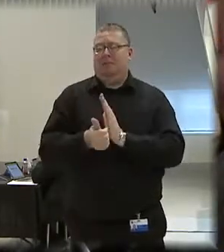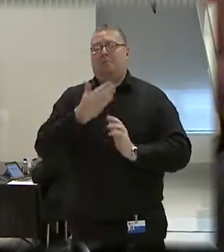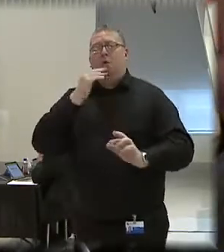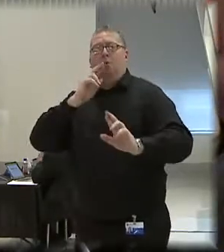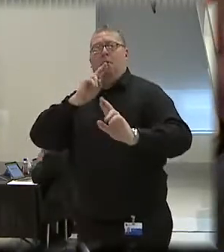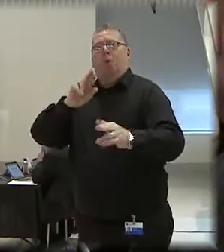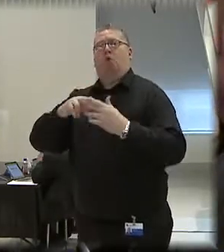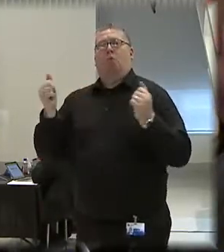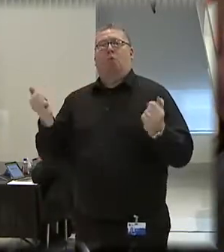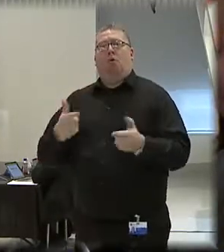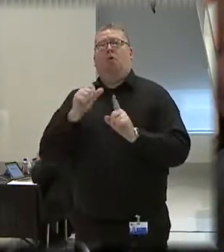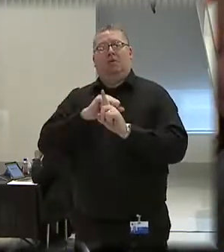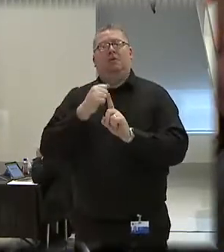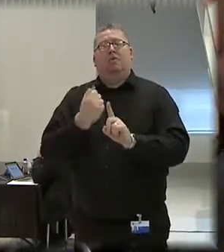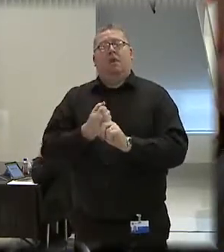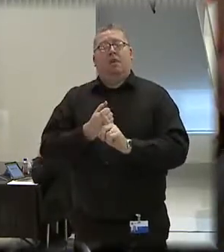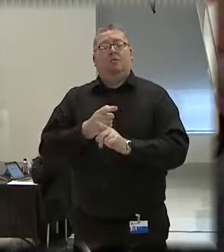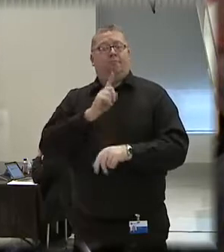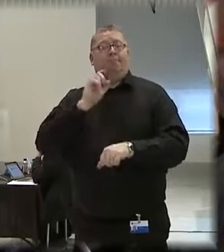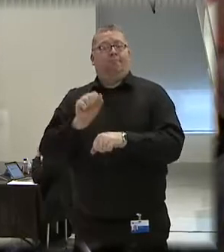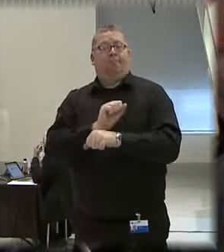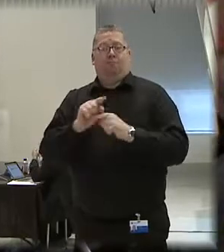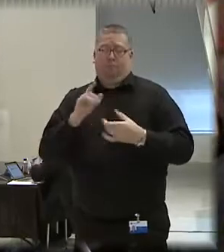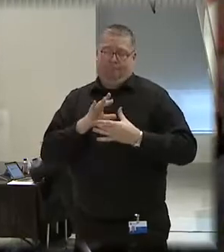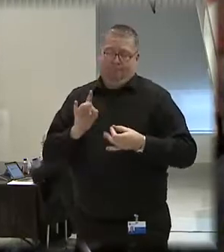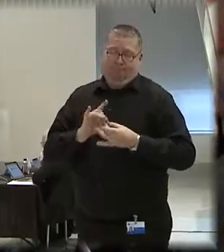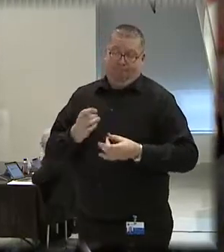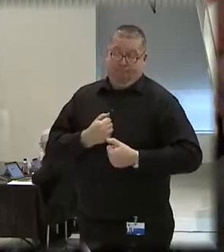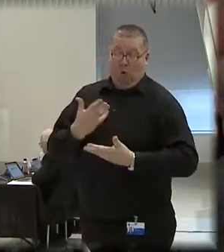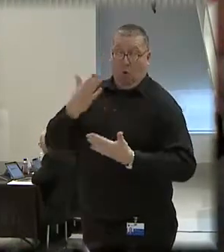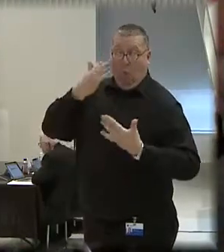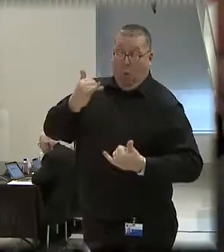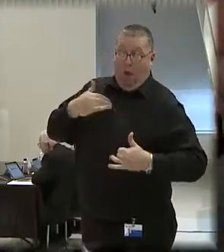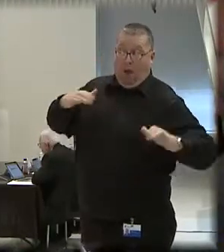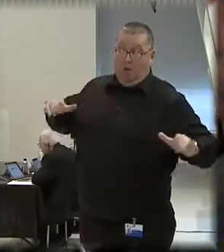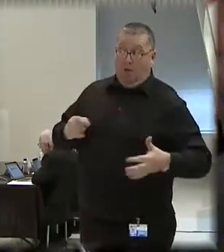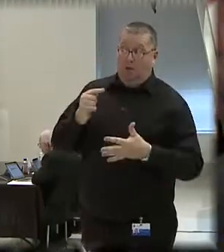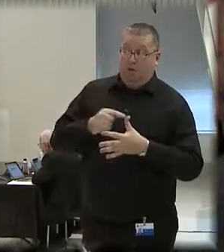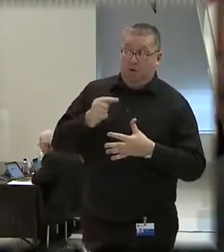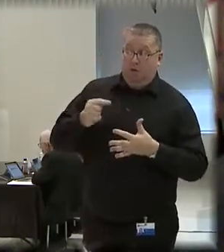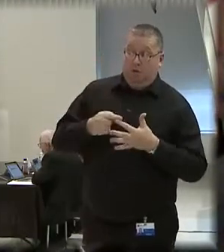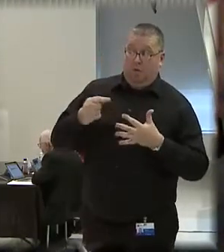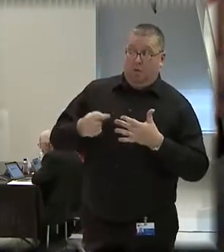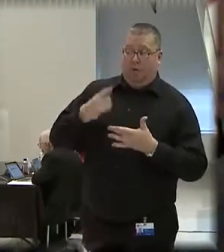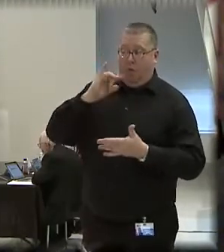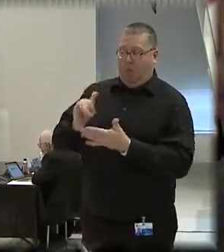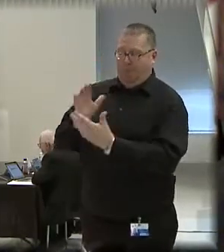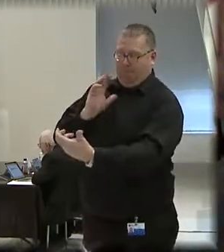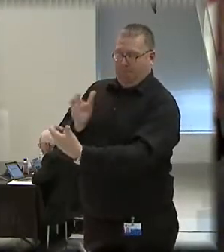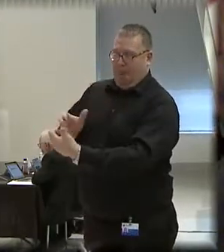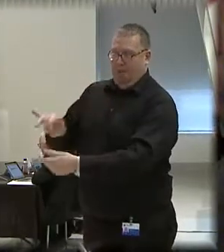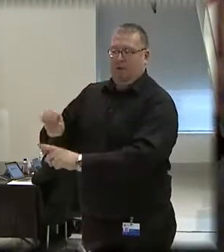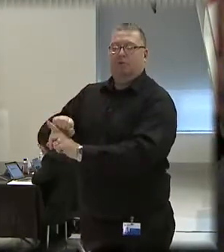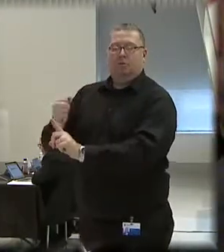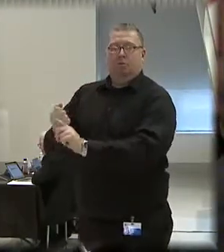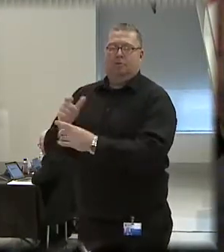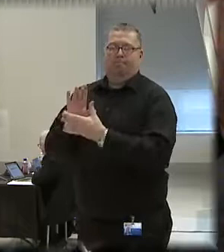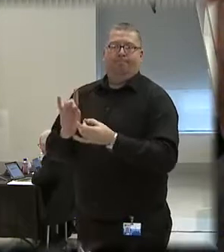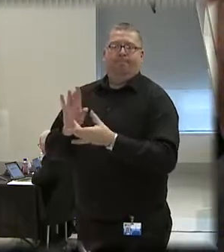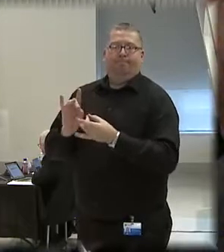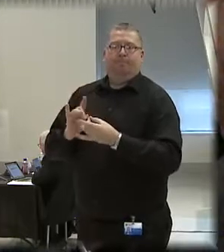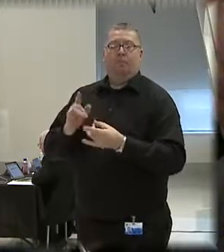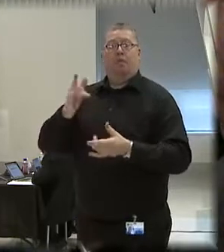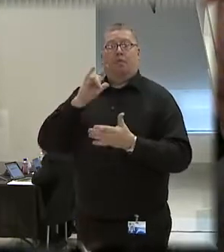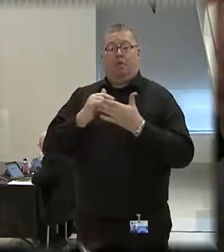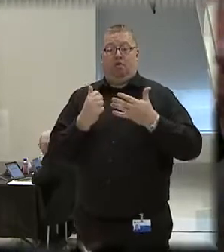to situations and be able to articulate why they did what they did in a given situation. Creating a chain